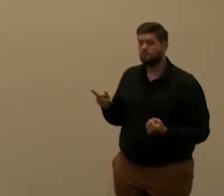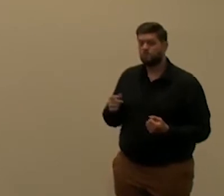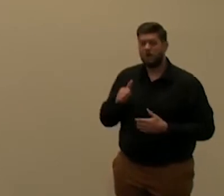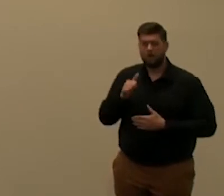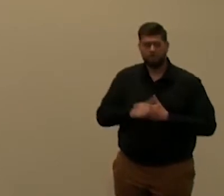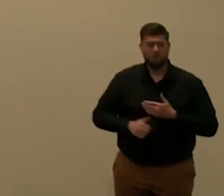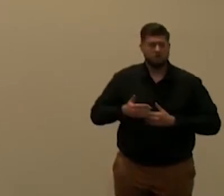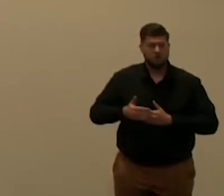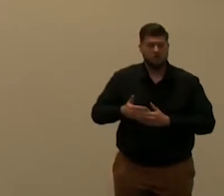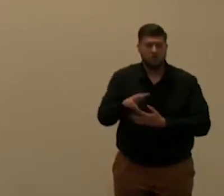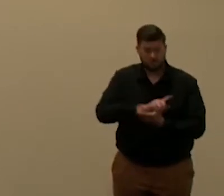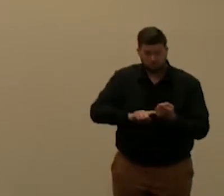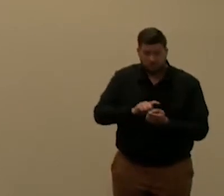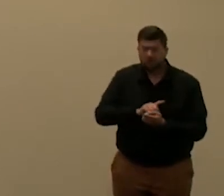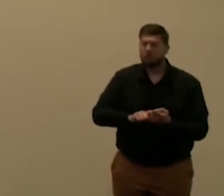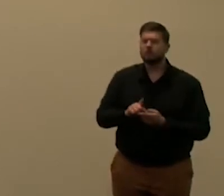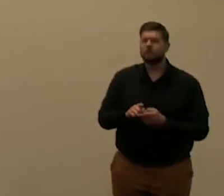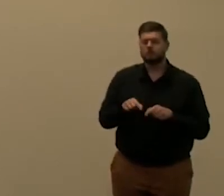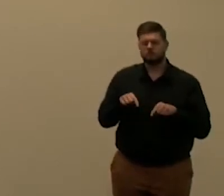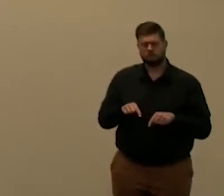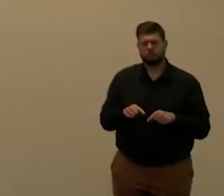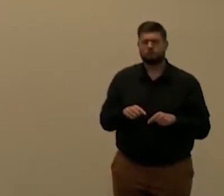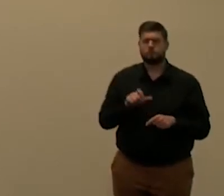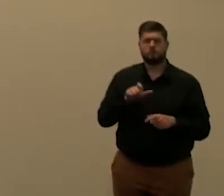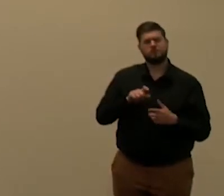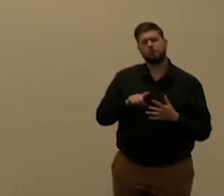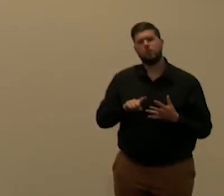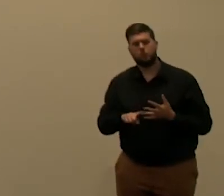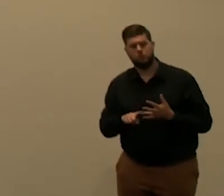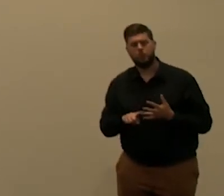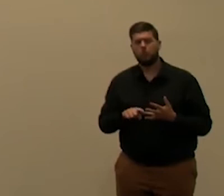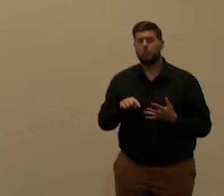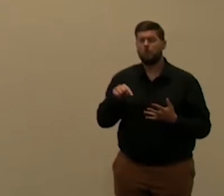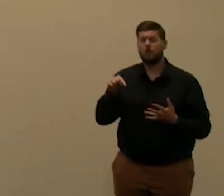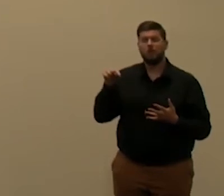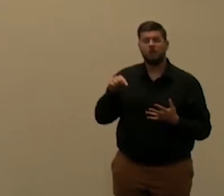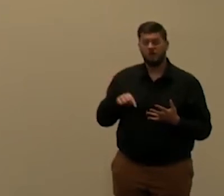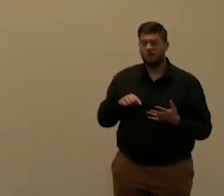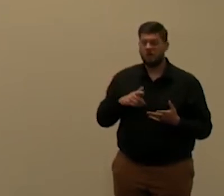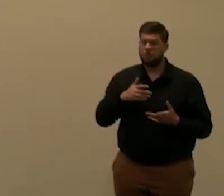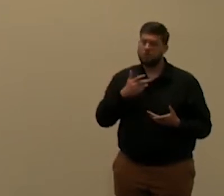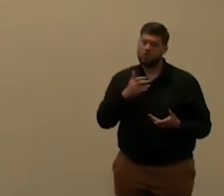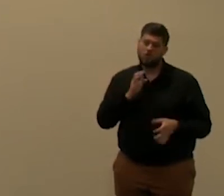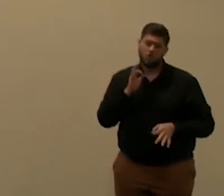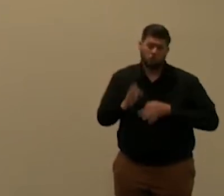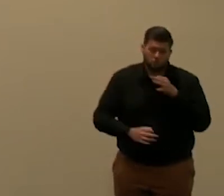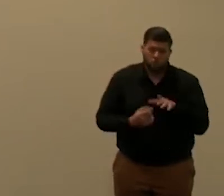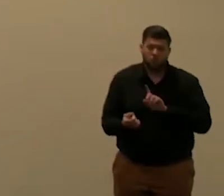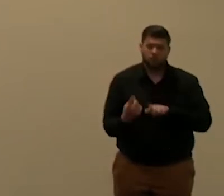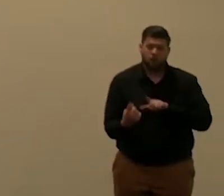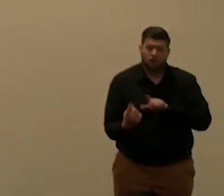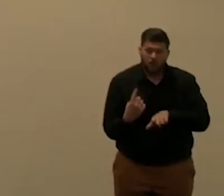monthly, I think, meeting where the CEO is doing some Q&A and some talk